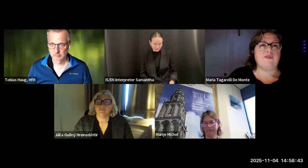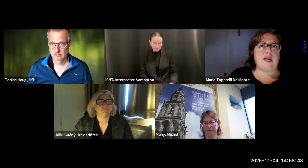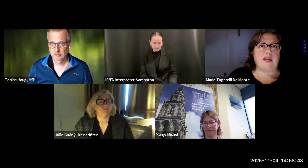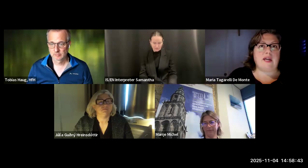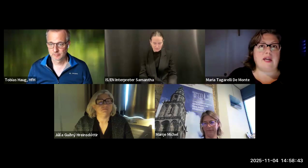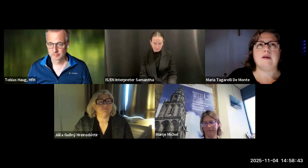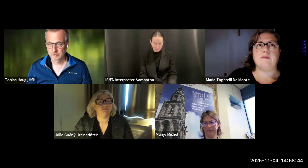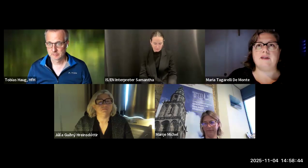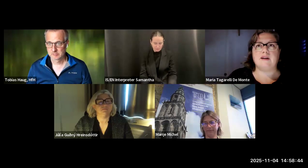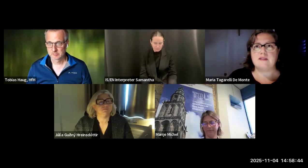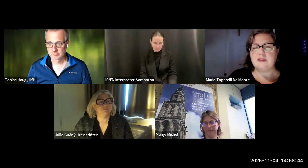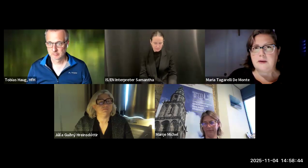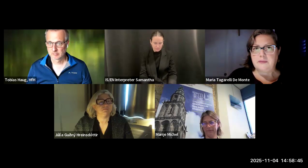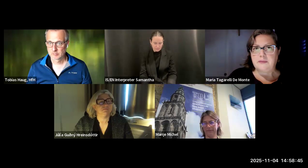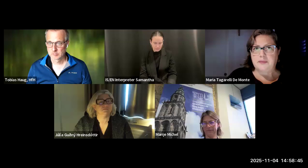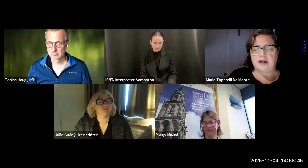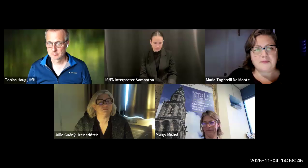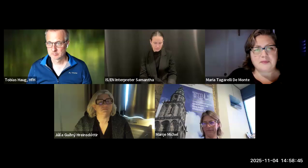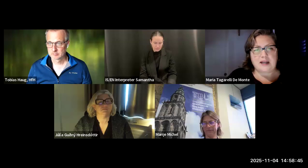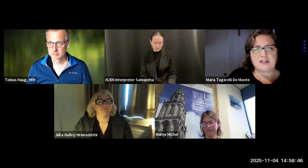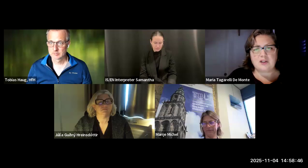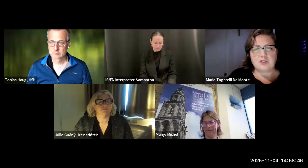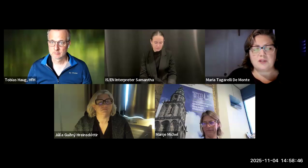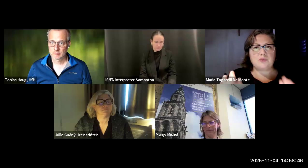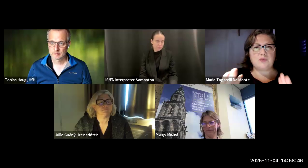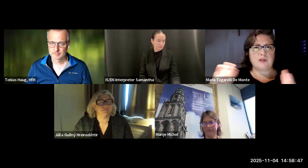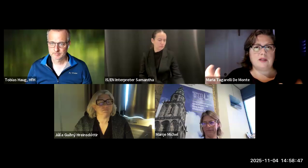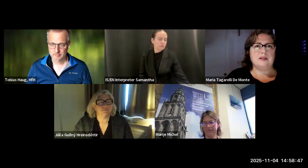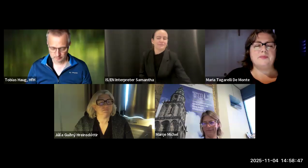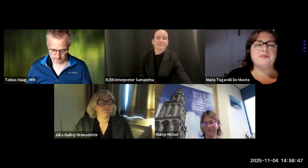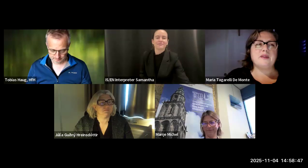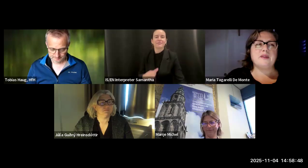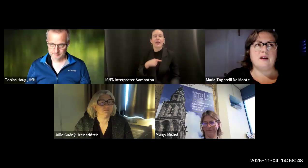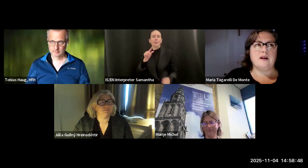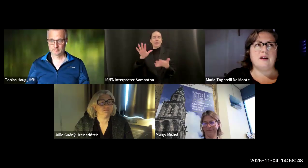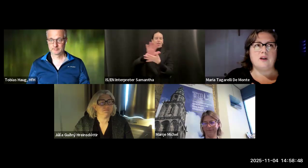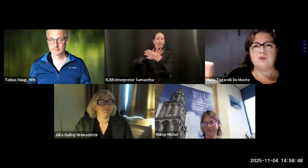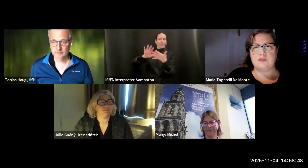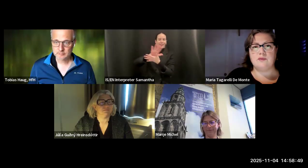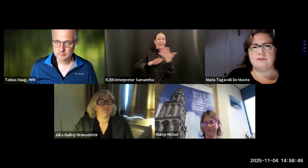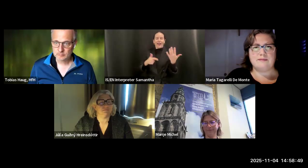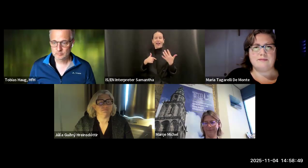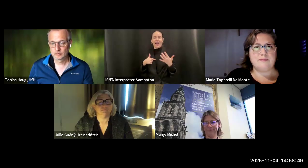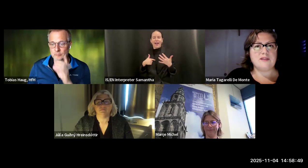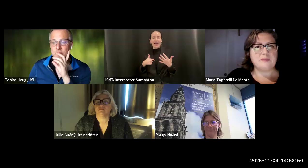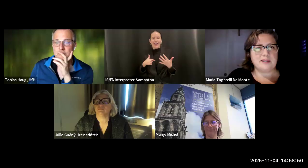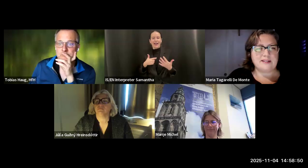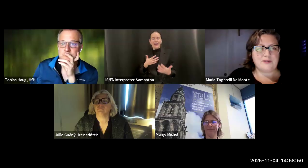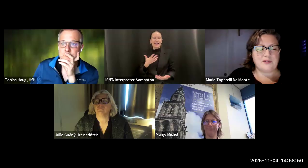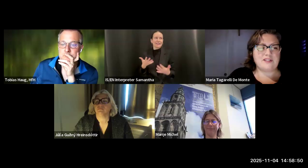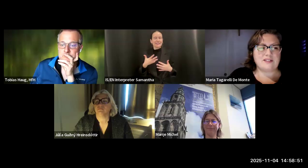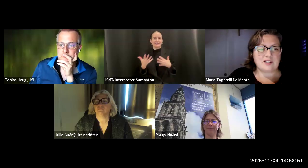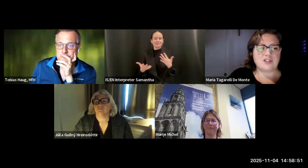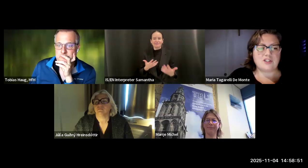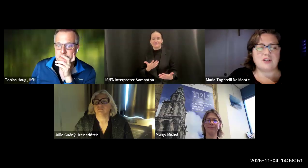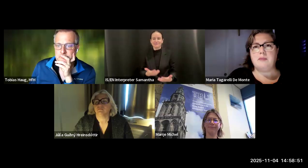general and very vague because I did not want to close the